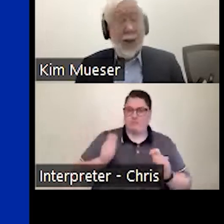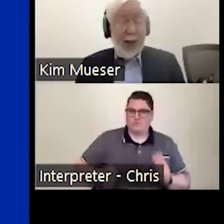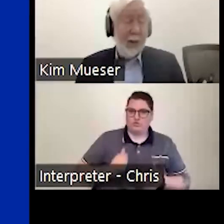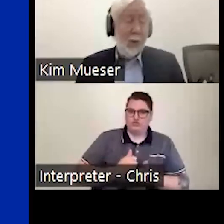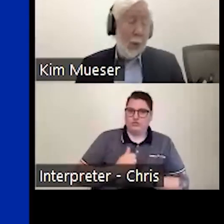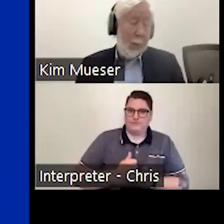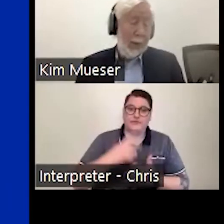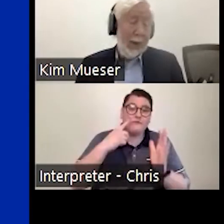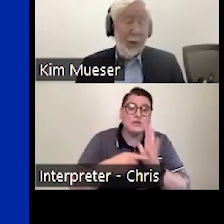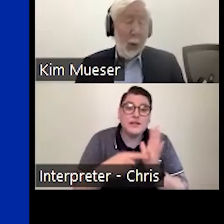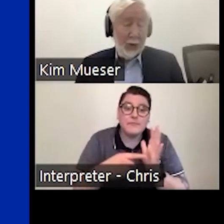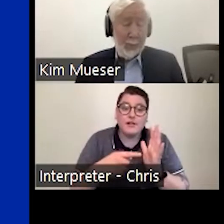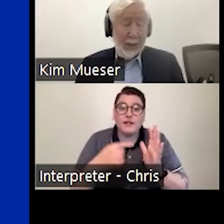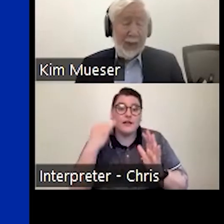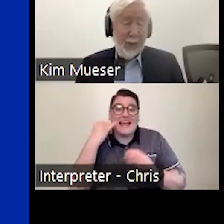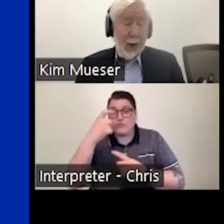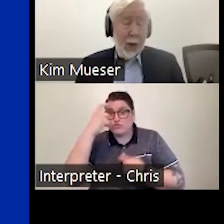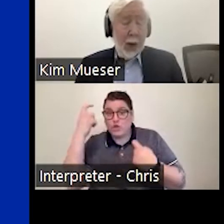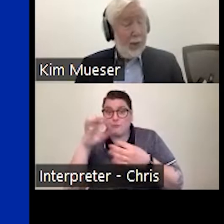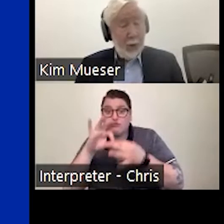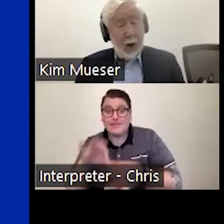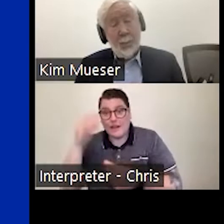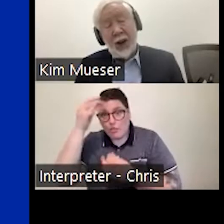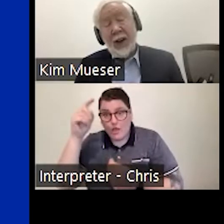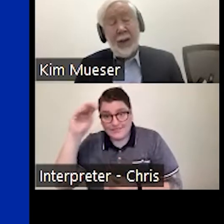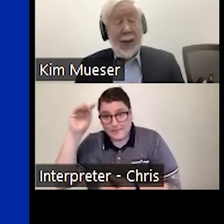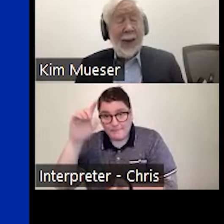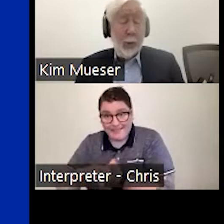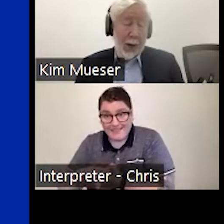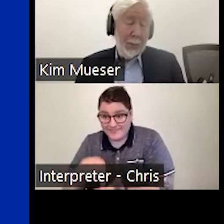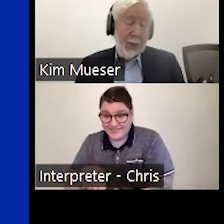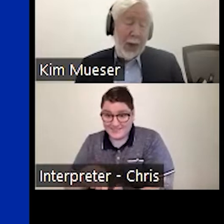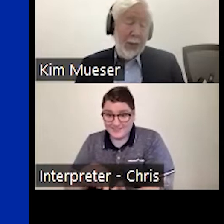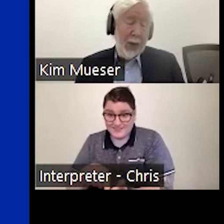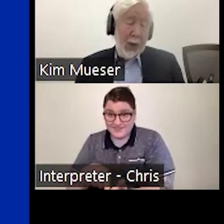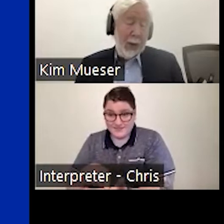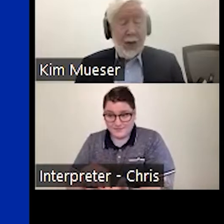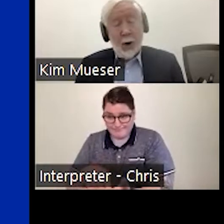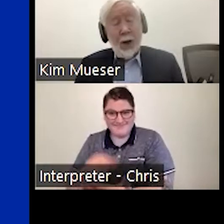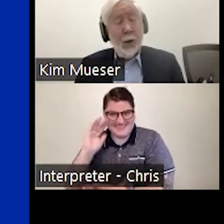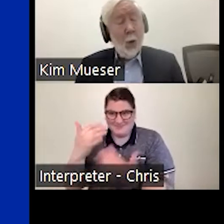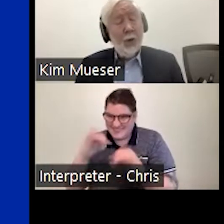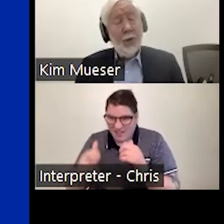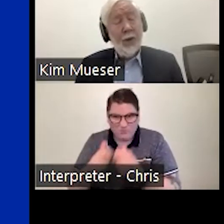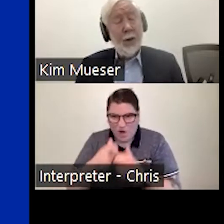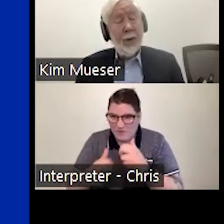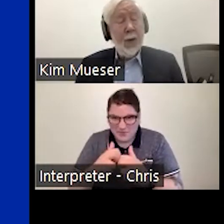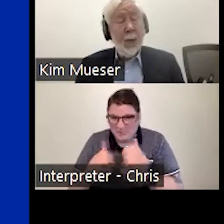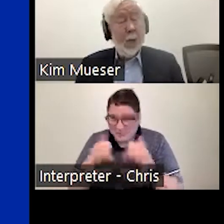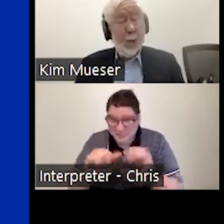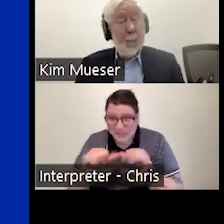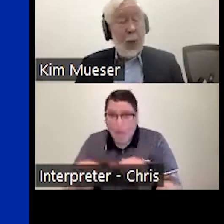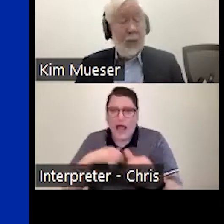can get at trauma-related thoughts and beliefs if they're not presenting naturally by themselves later on in the course of